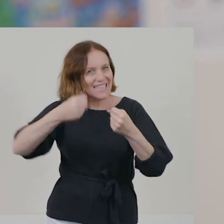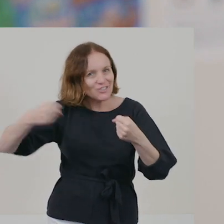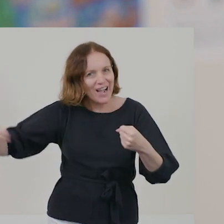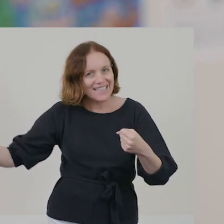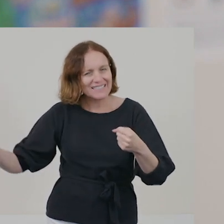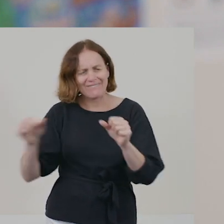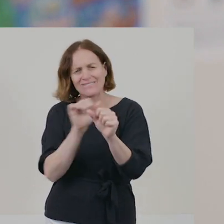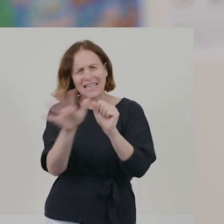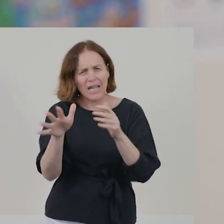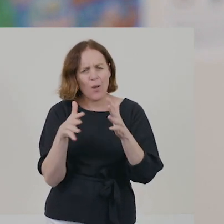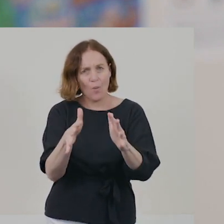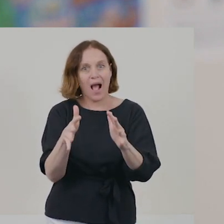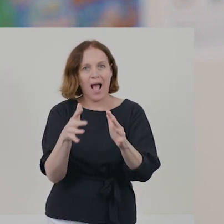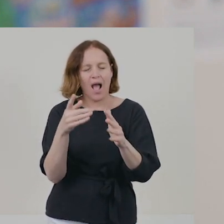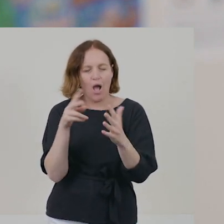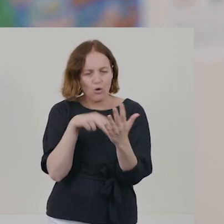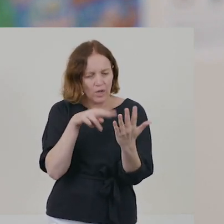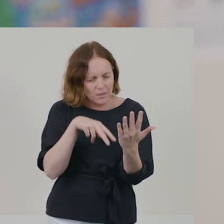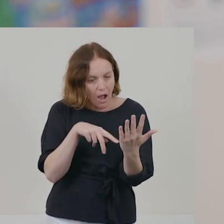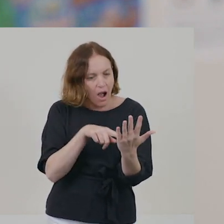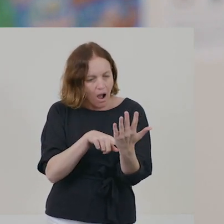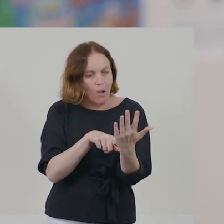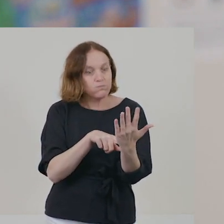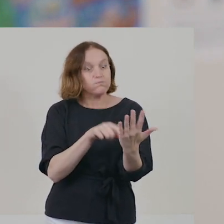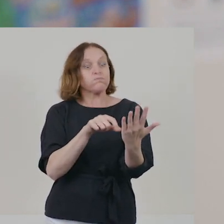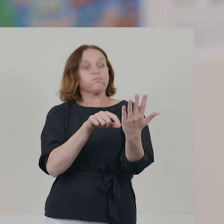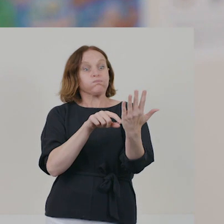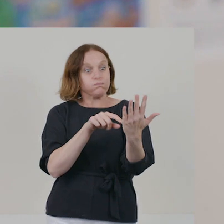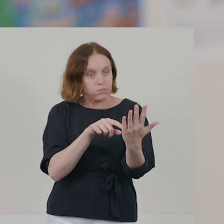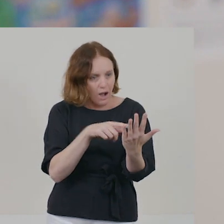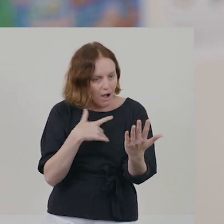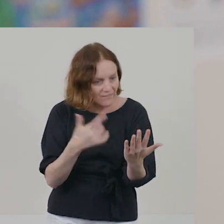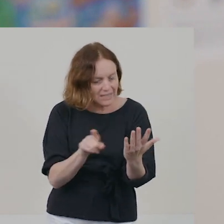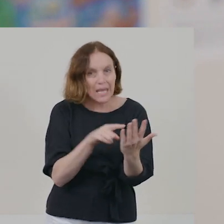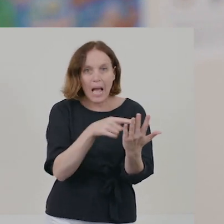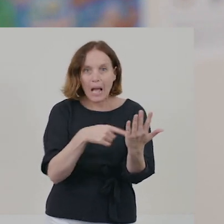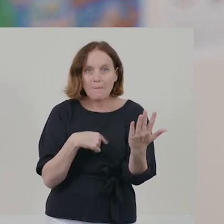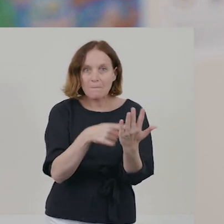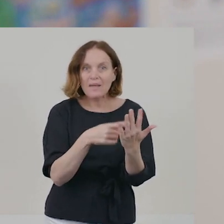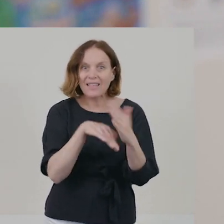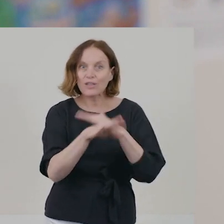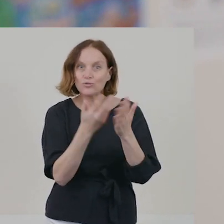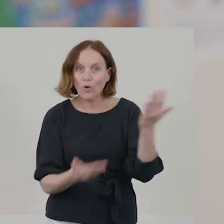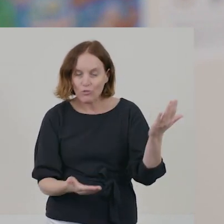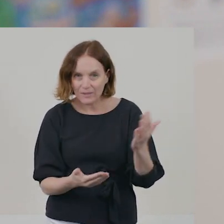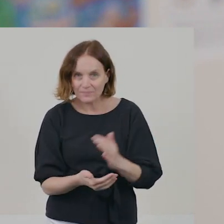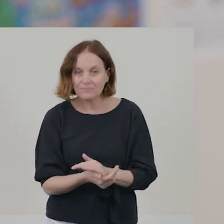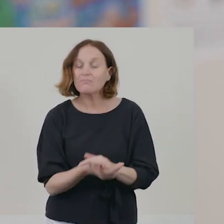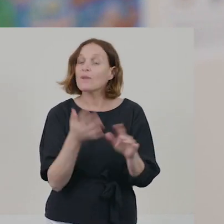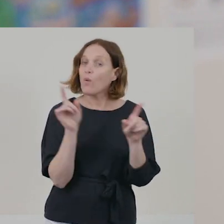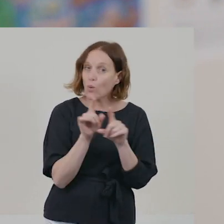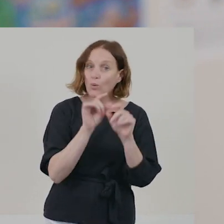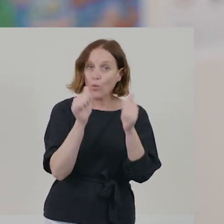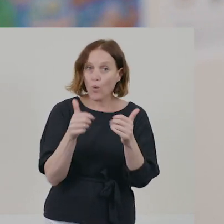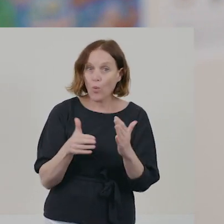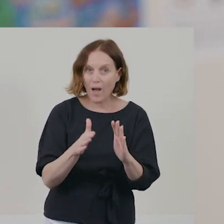is a fantastic way to pull the reader into the position of the main character and make the reader part of the story. It's